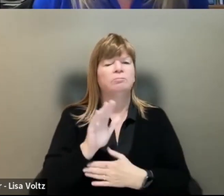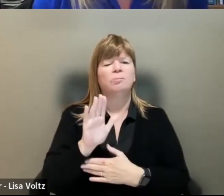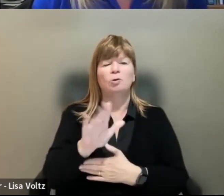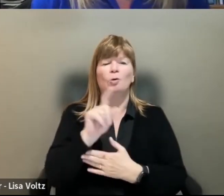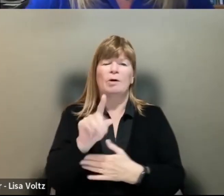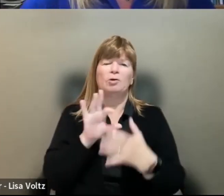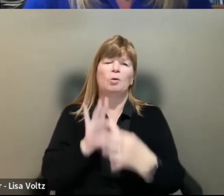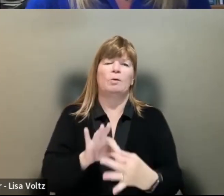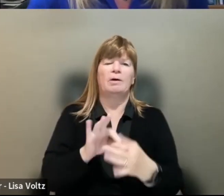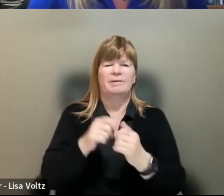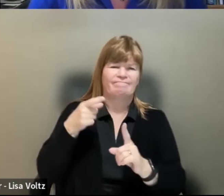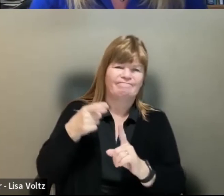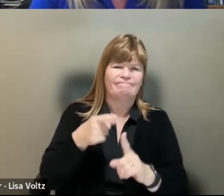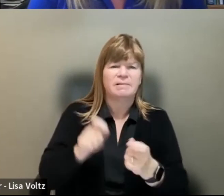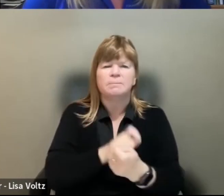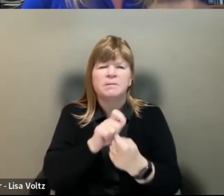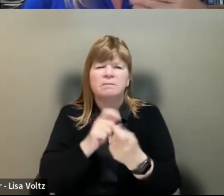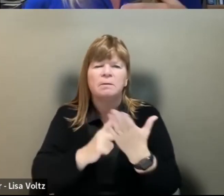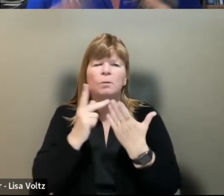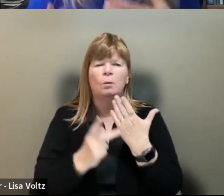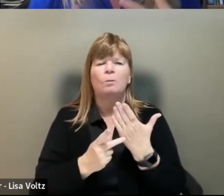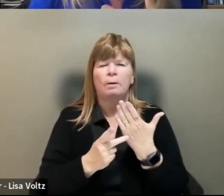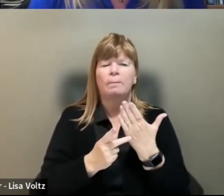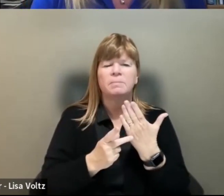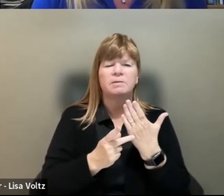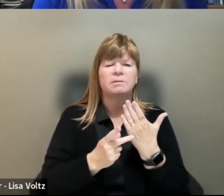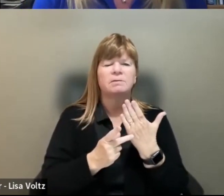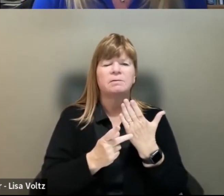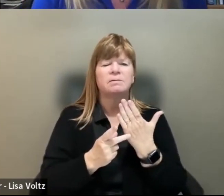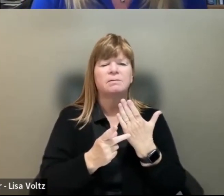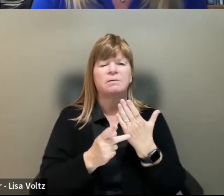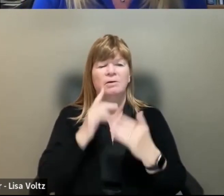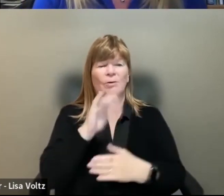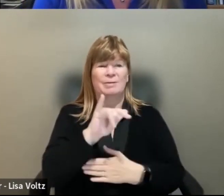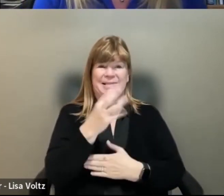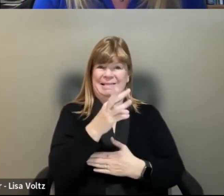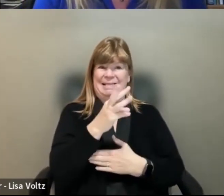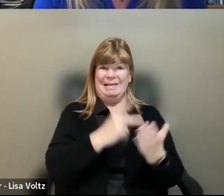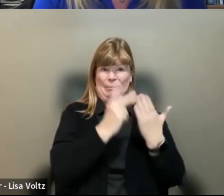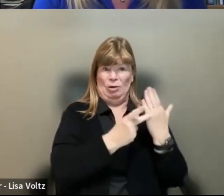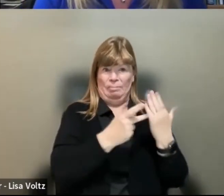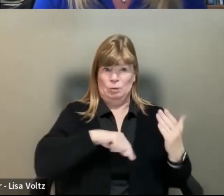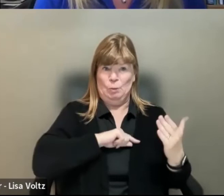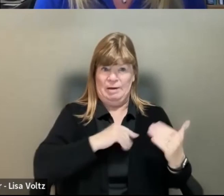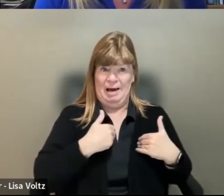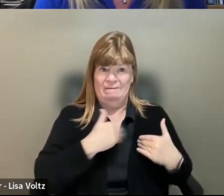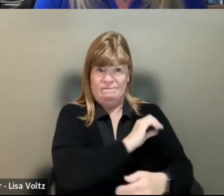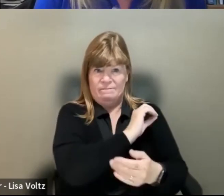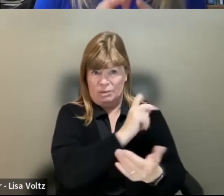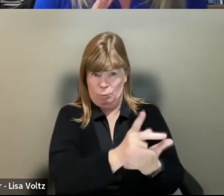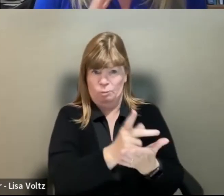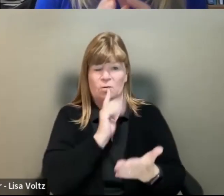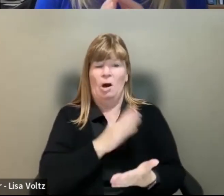surrounding particular programs, out of those 16 programs that we have approved for our